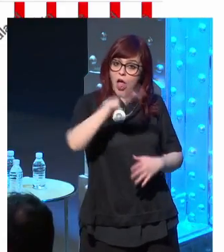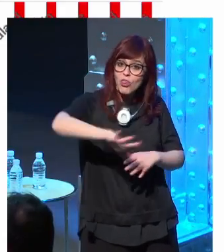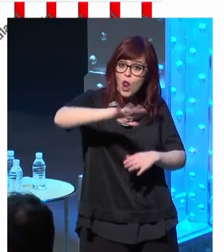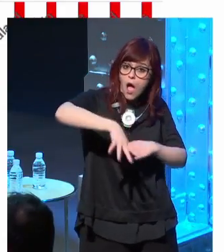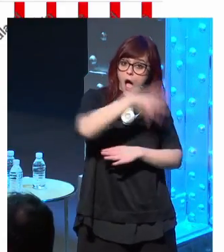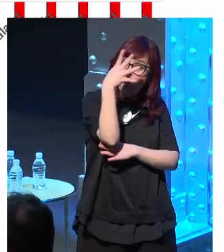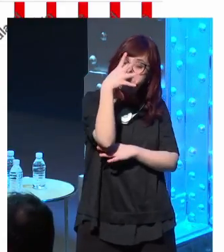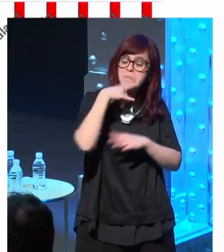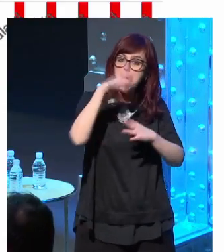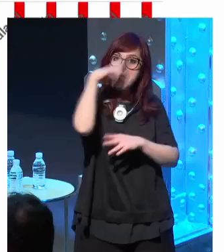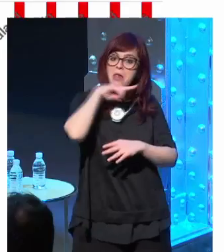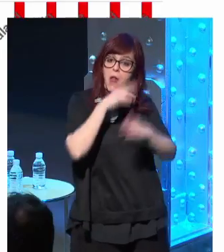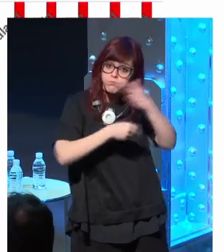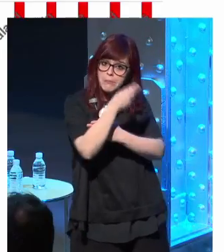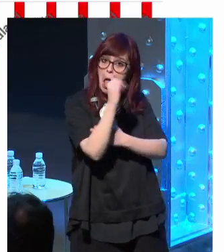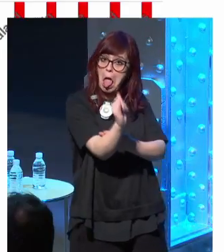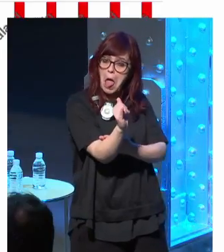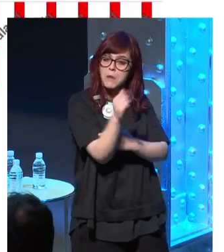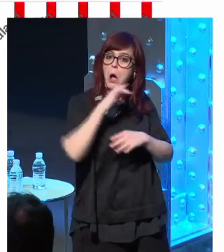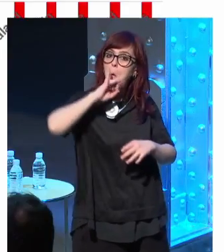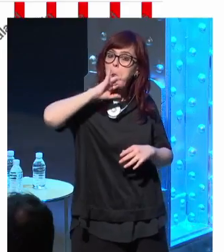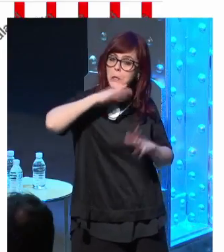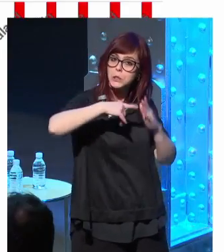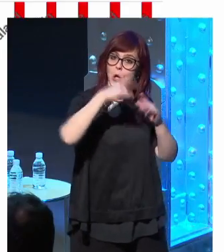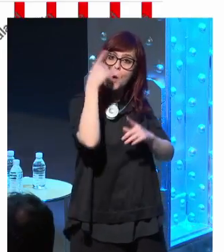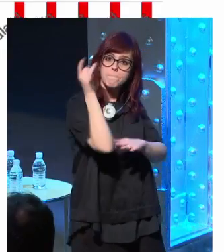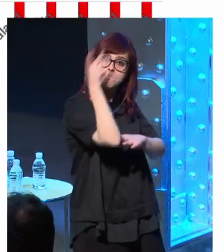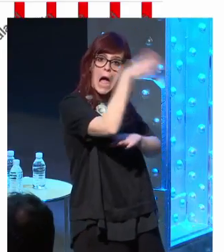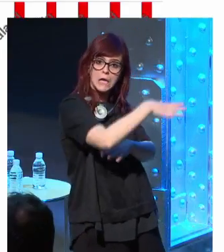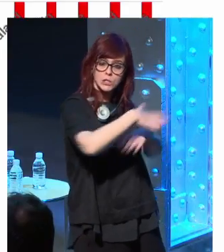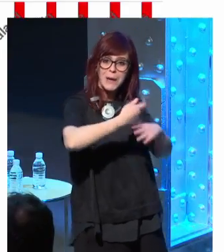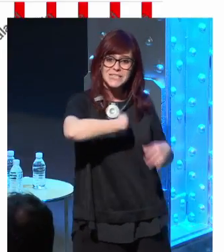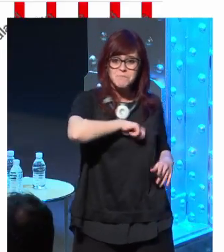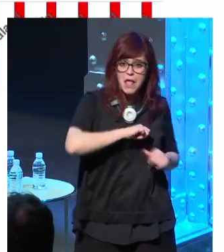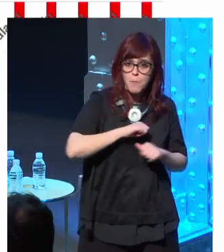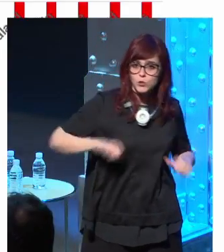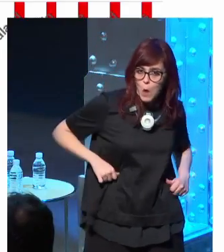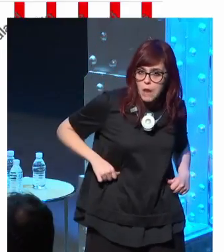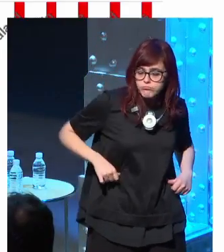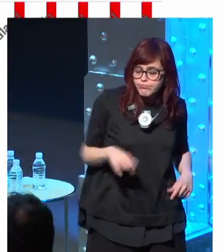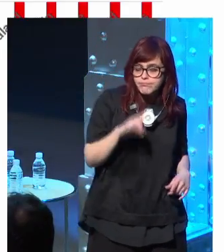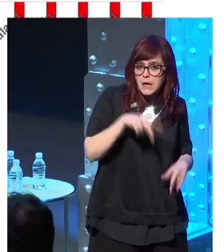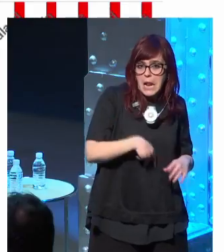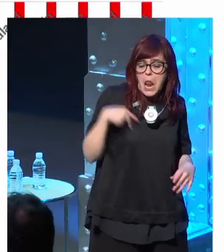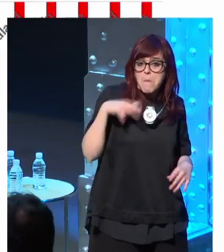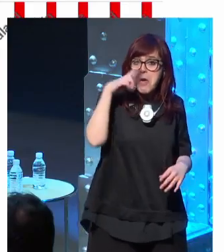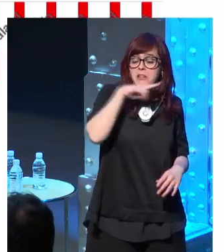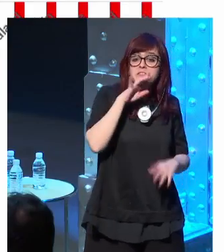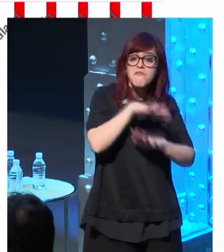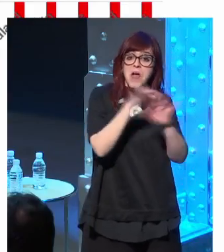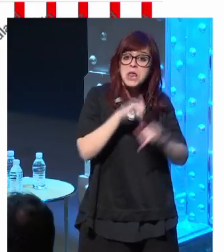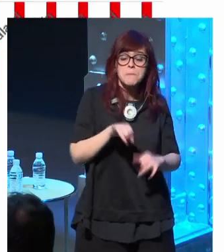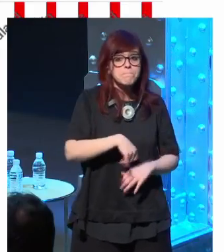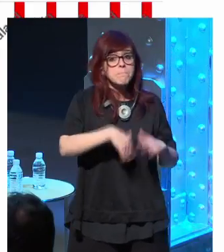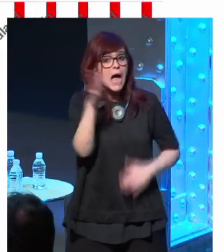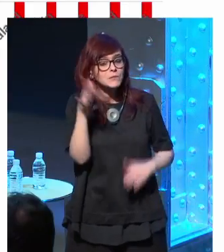In Portugal, and especially in Spain, people are happier. Parents are happier. So is it because Spanish